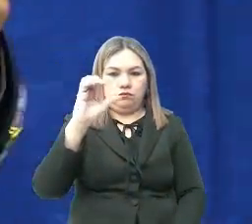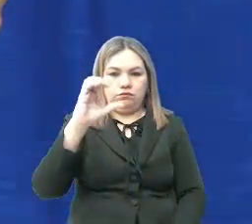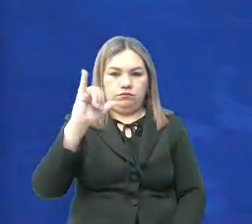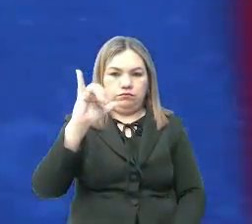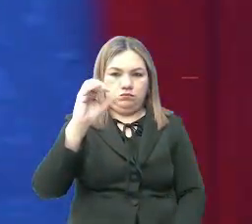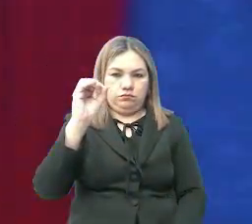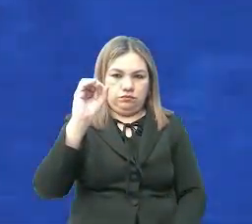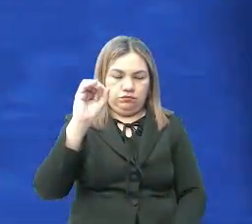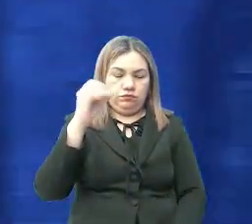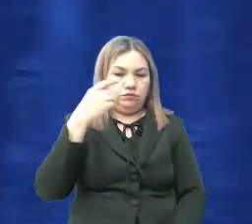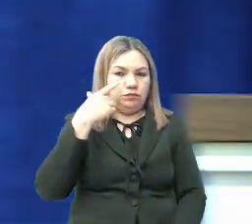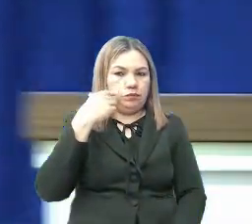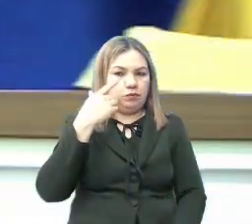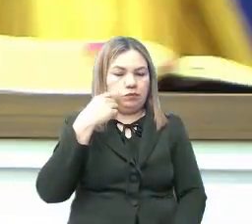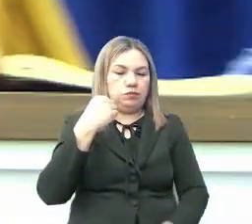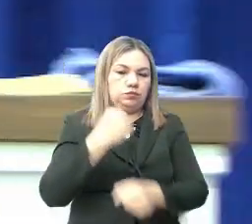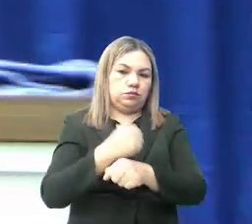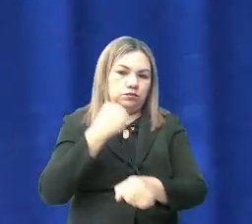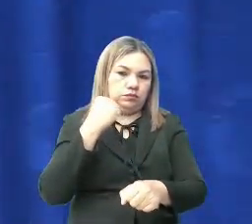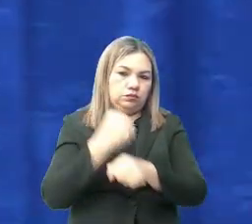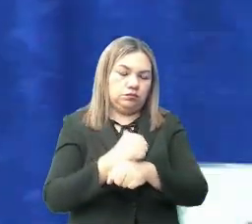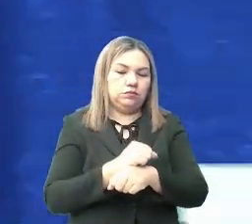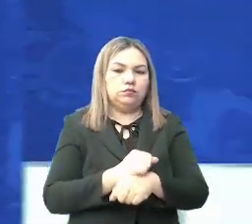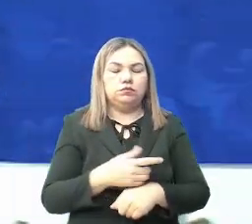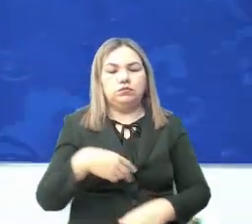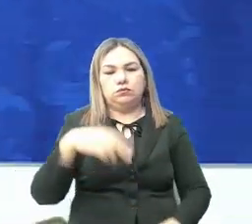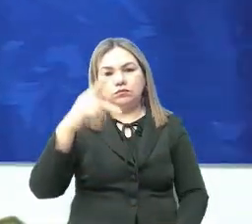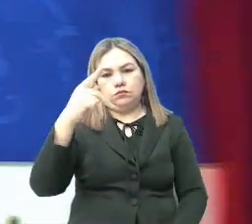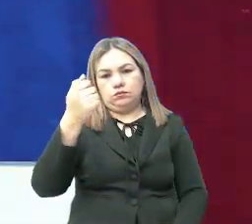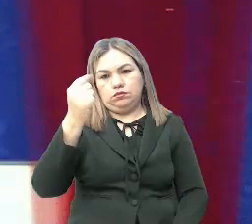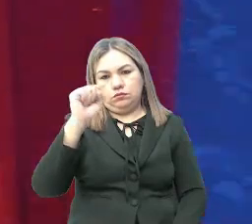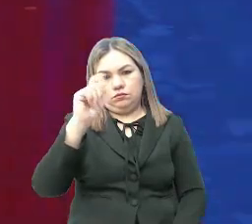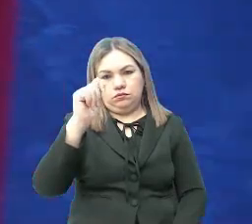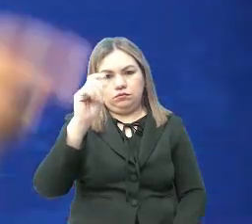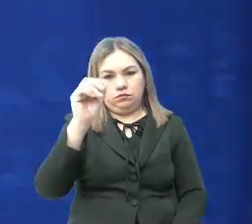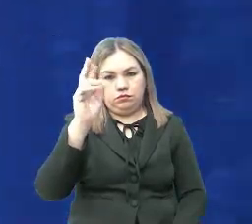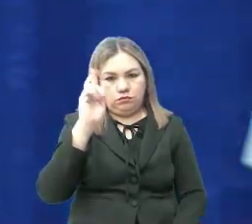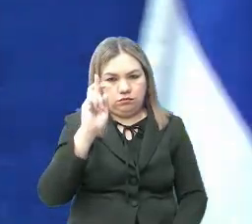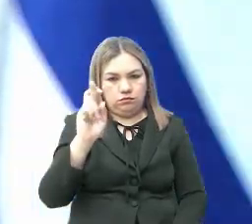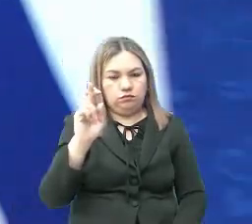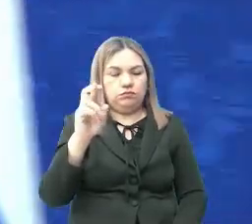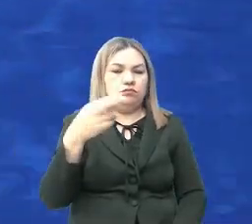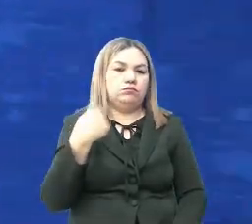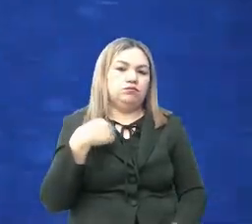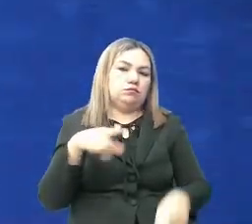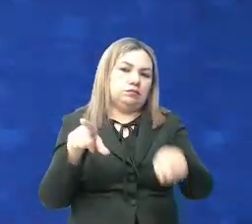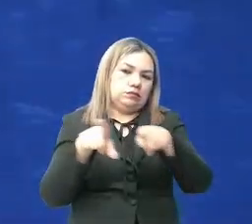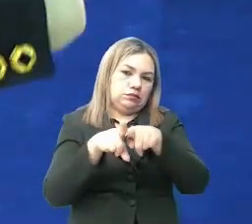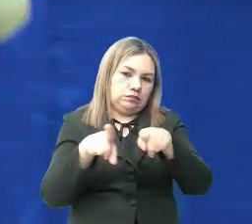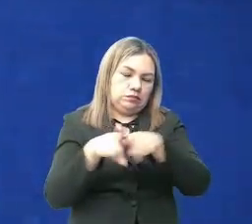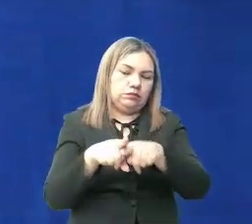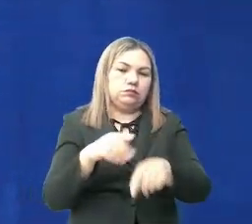even though if you're a businessman, it's hard. When you're a pastor, it's hard to find